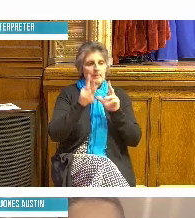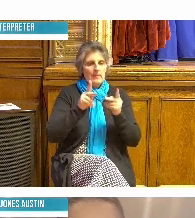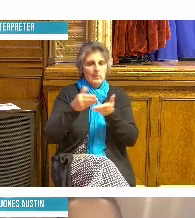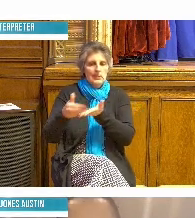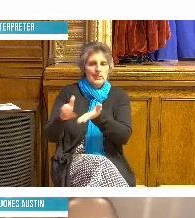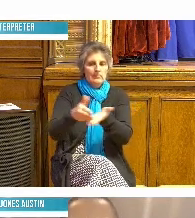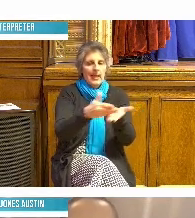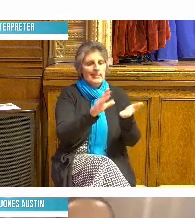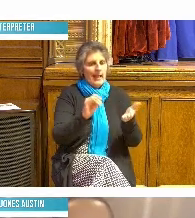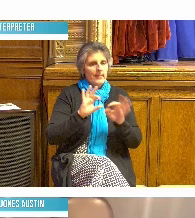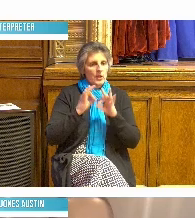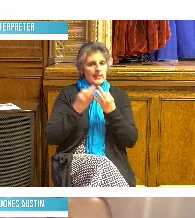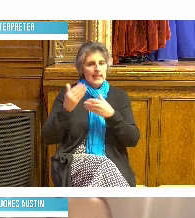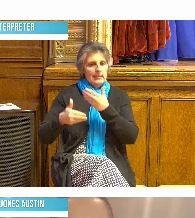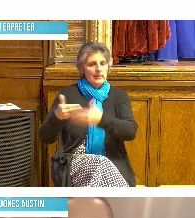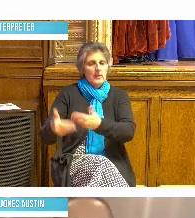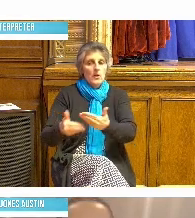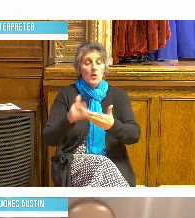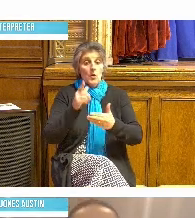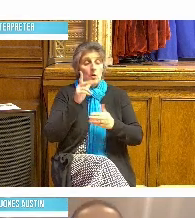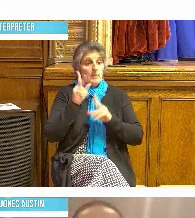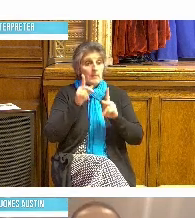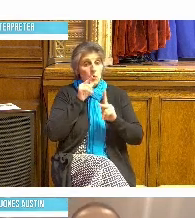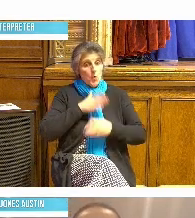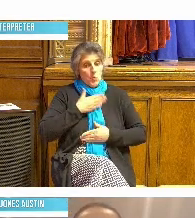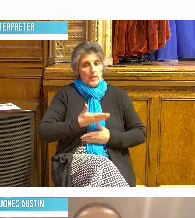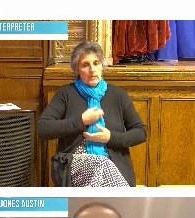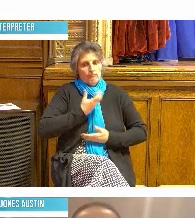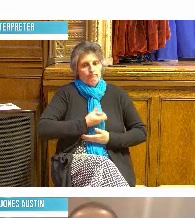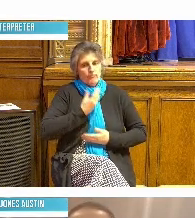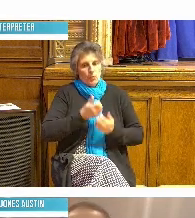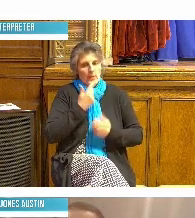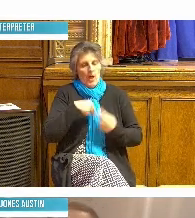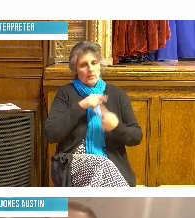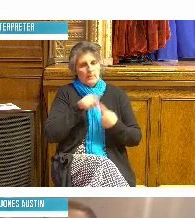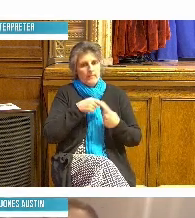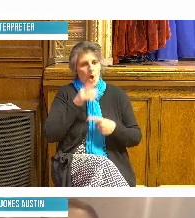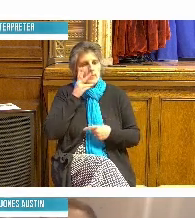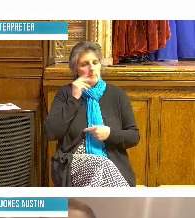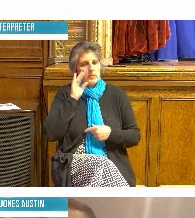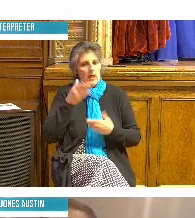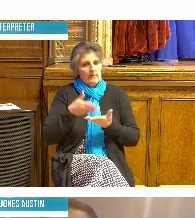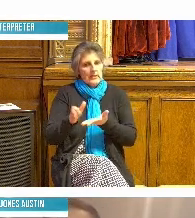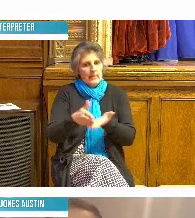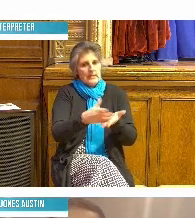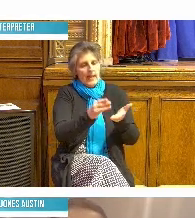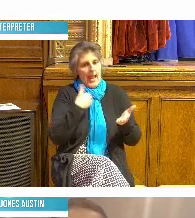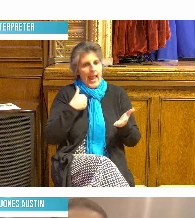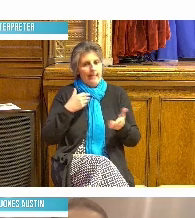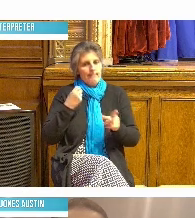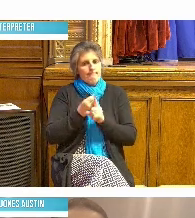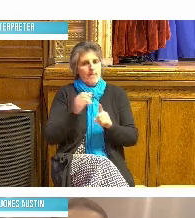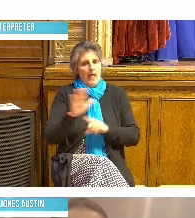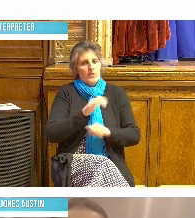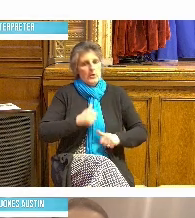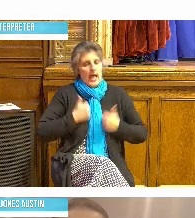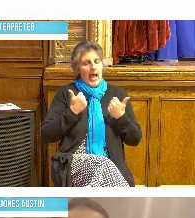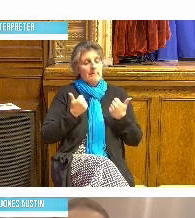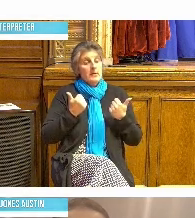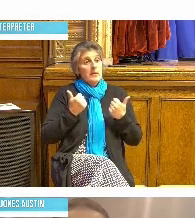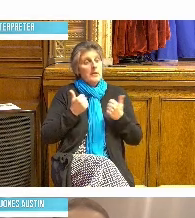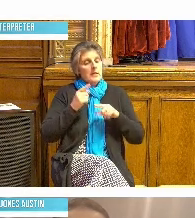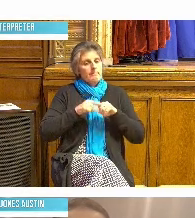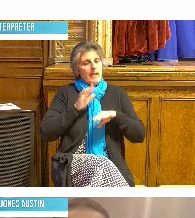descendants, who over the years have been willing to speak with us about the experience of displacement and its impact on their lives. It's based